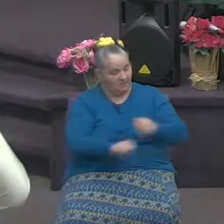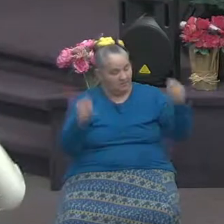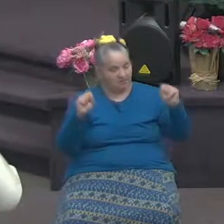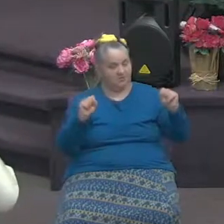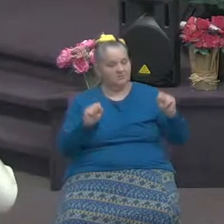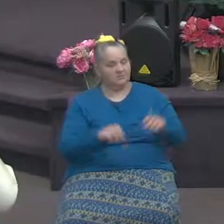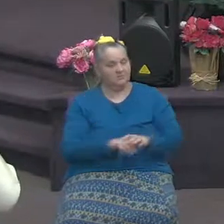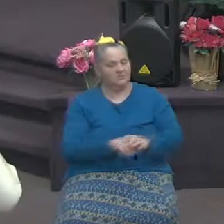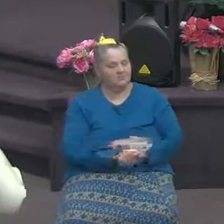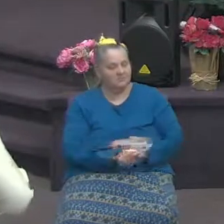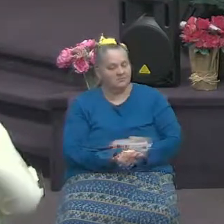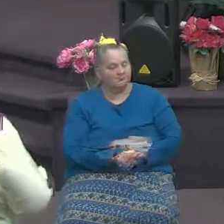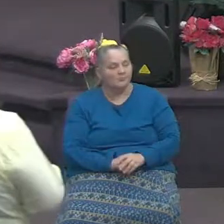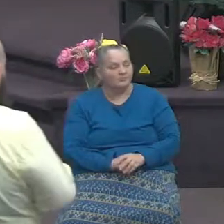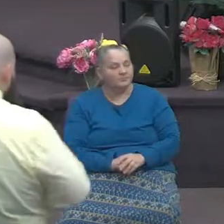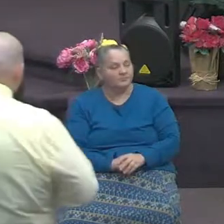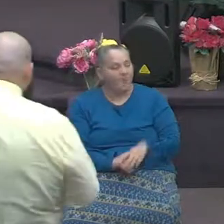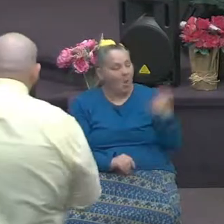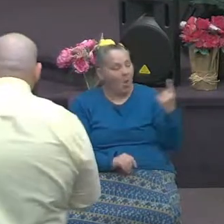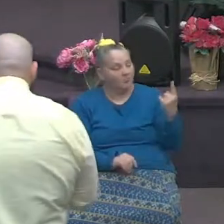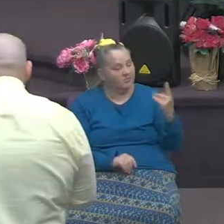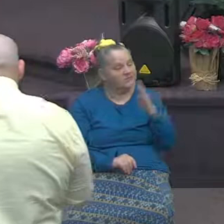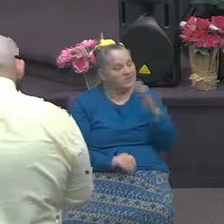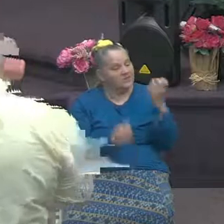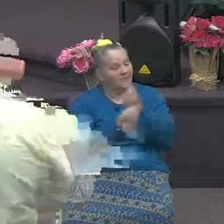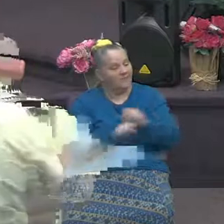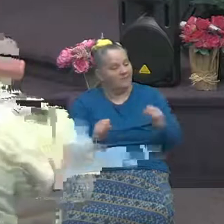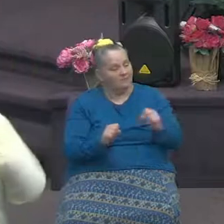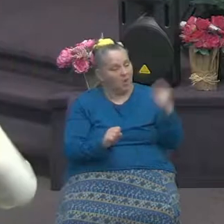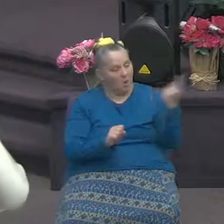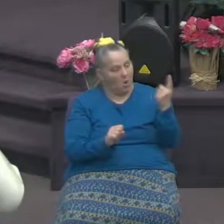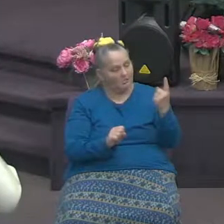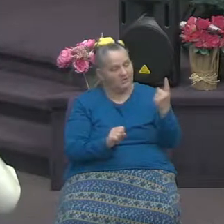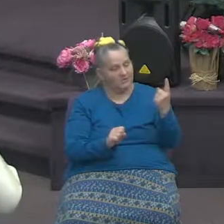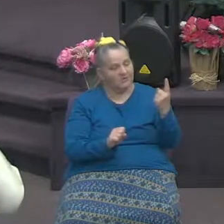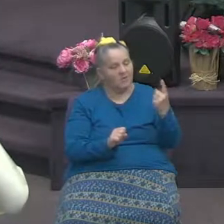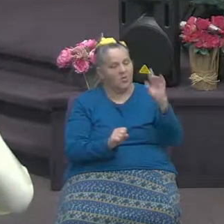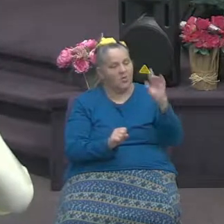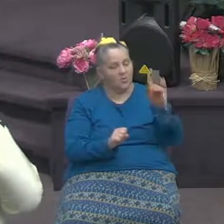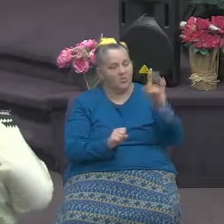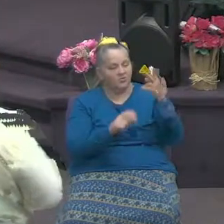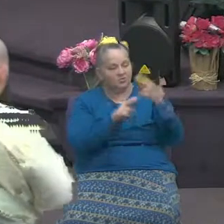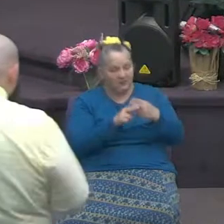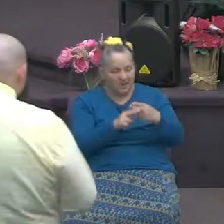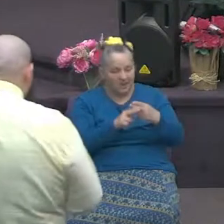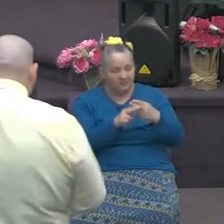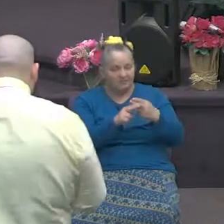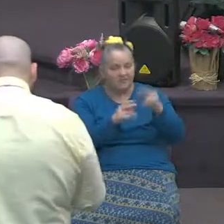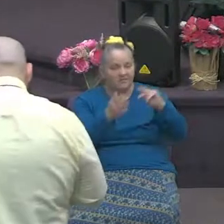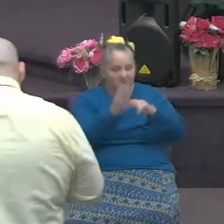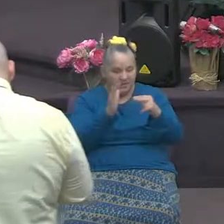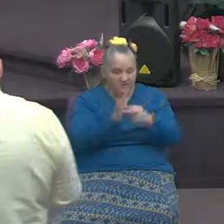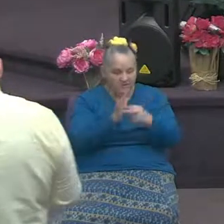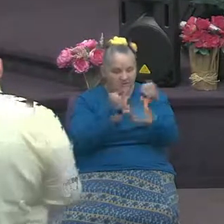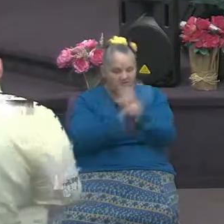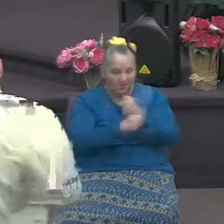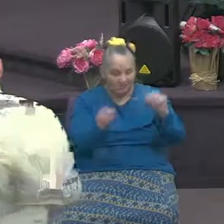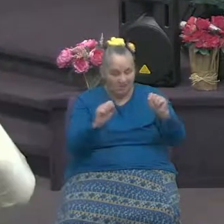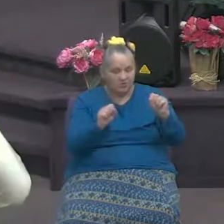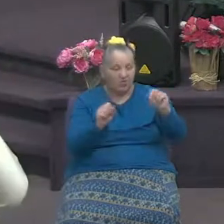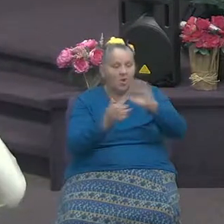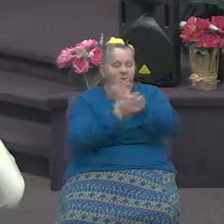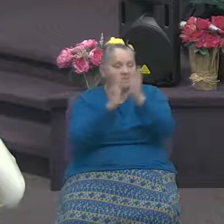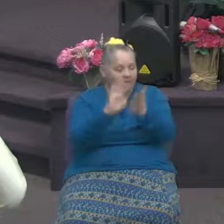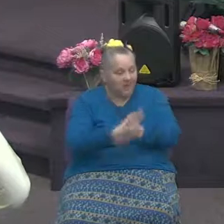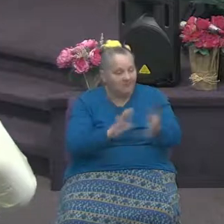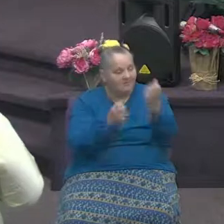salvation. There can only be in salvation, only be salvation in the one whose name means salvation, the one who